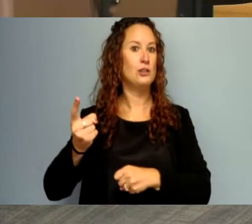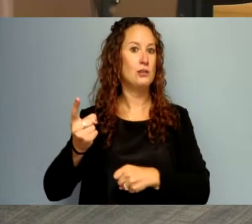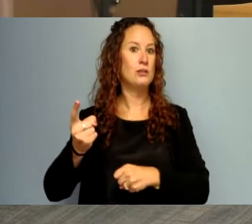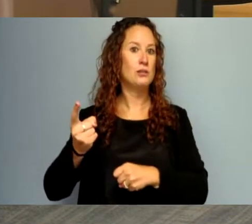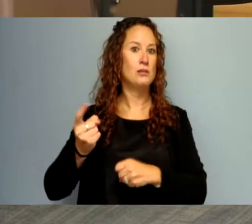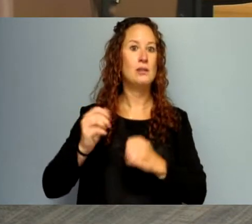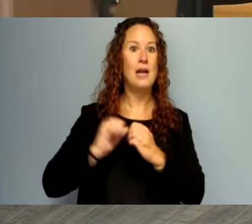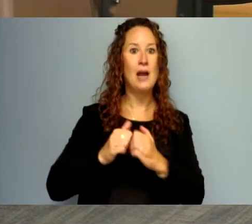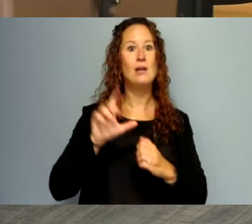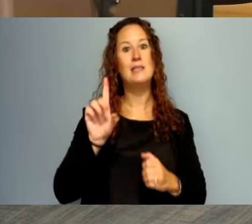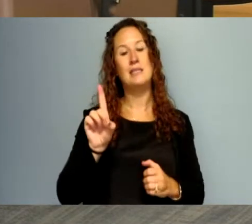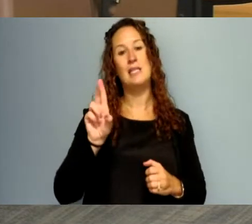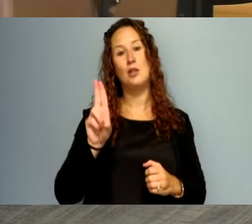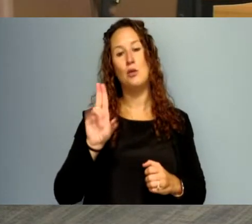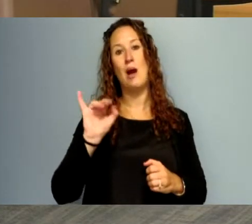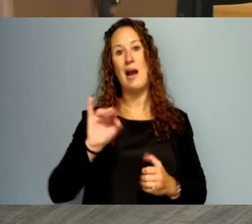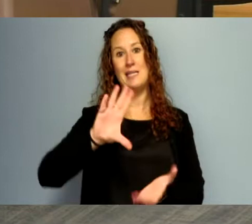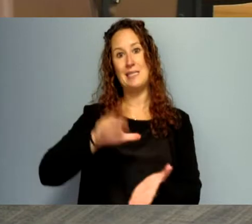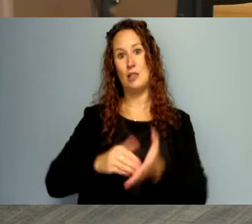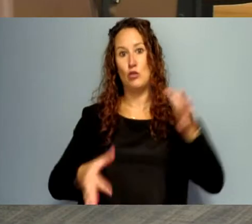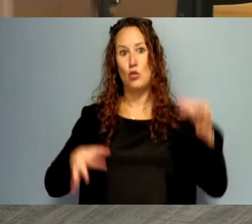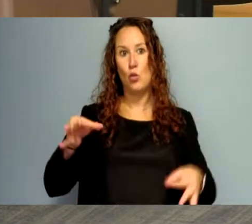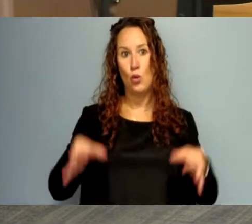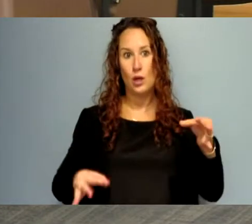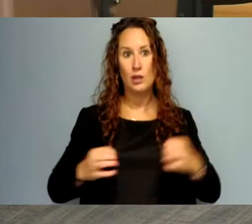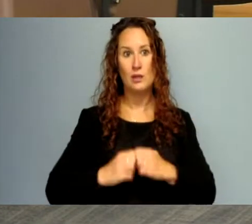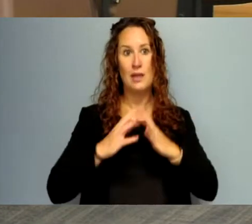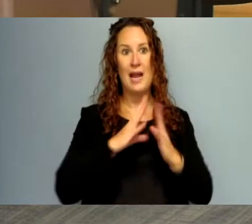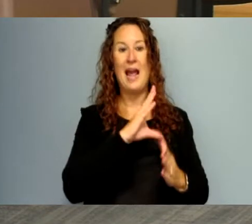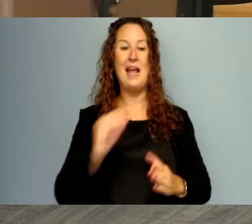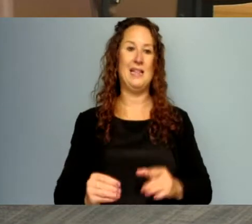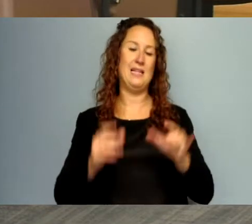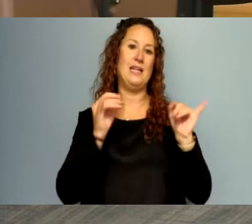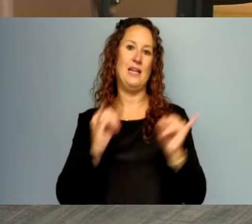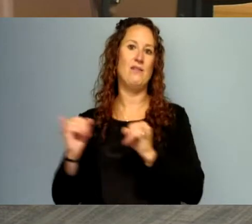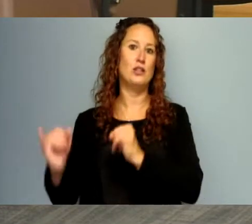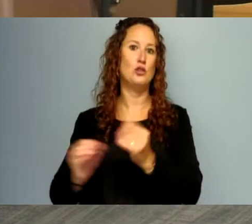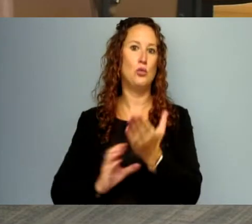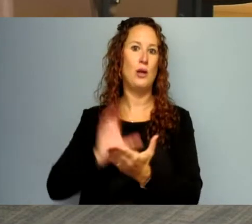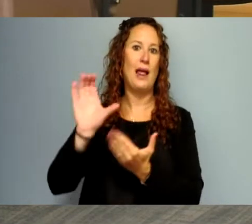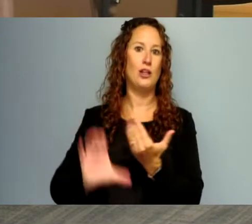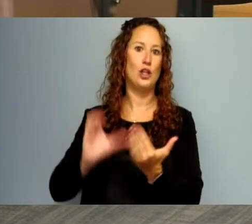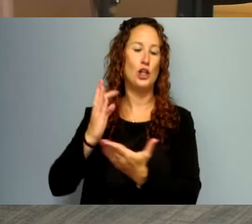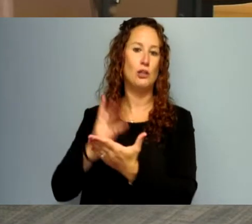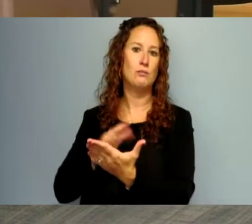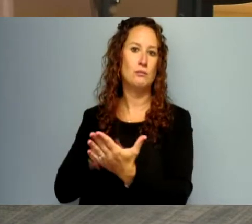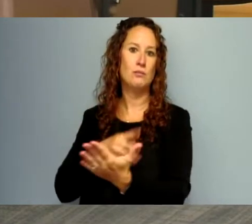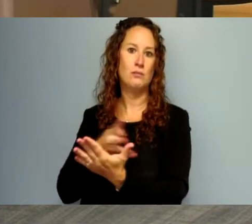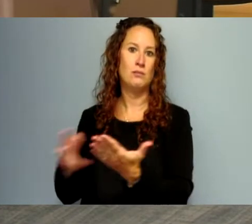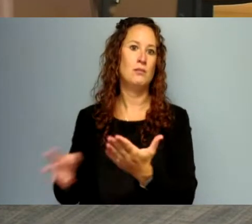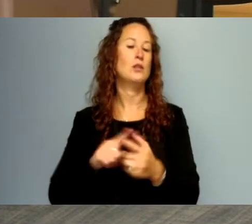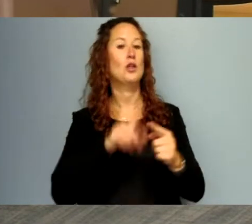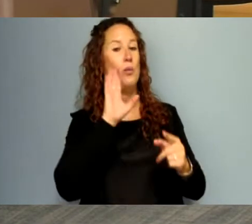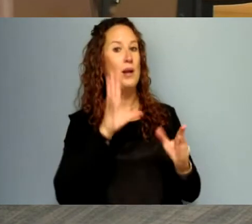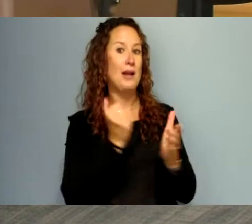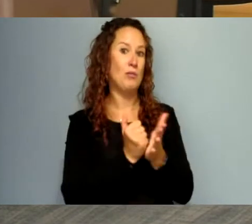of the DUI Central Court as well as the individual calendar. It would help us to have this additional person.